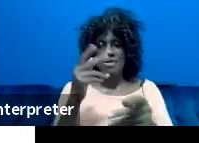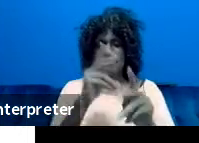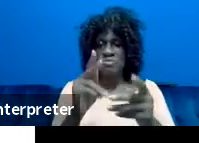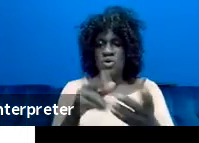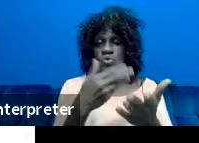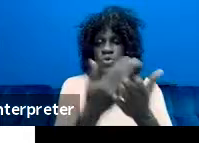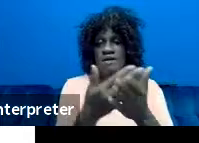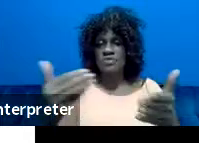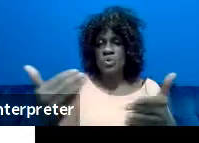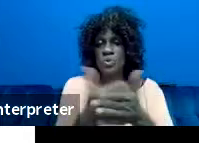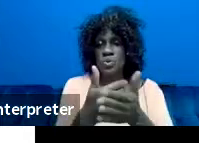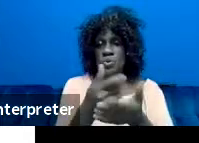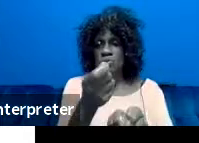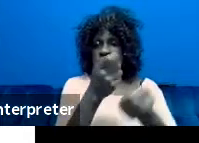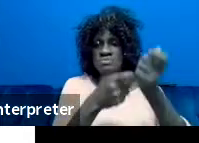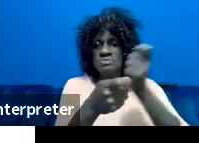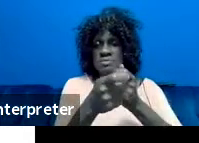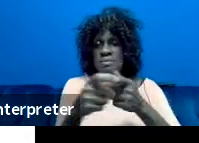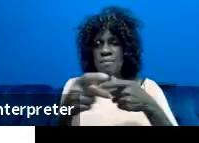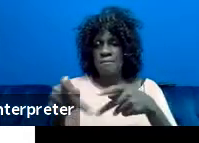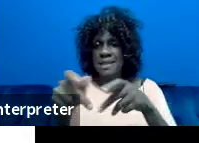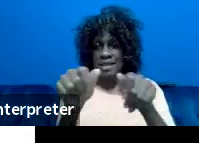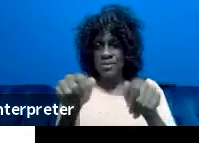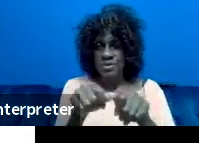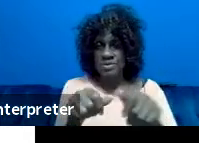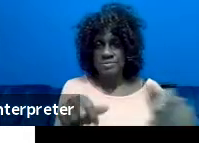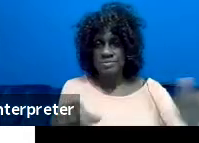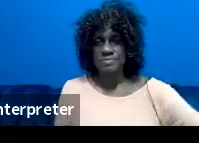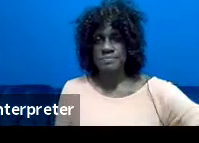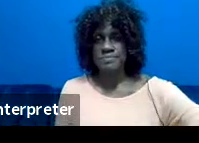newly altered play area.